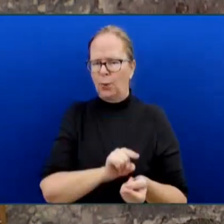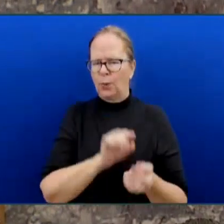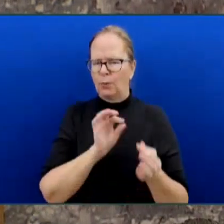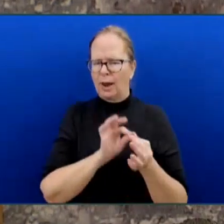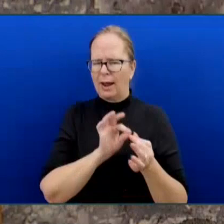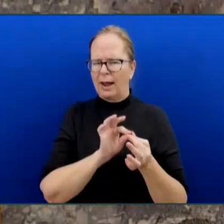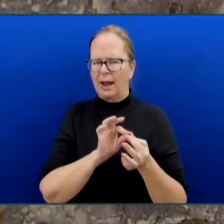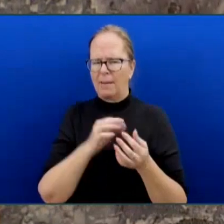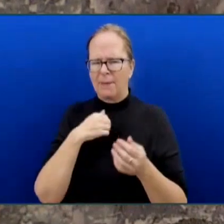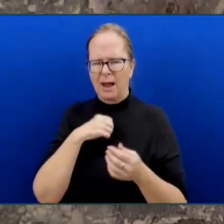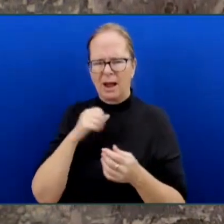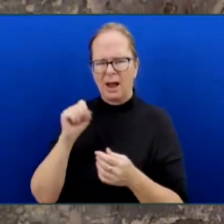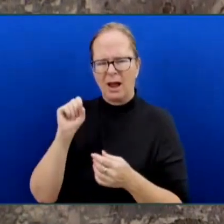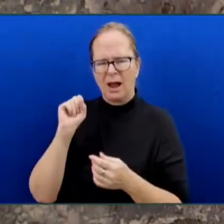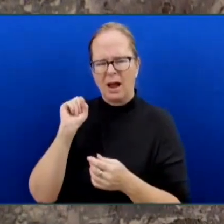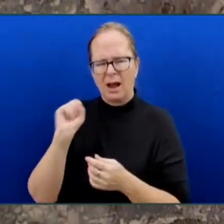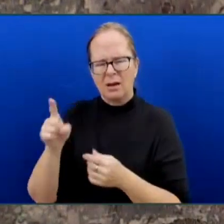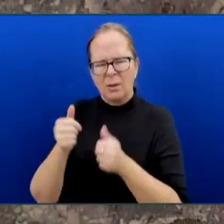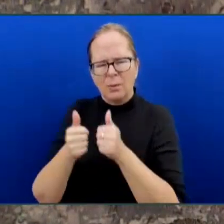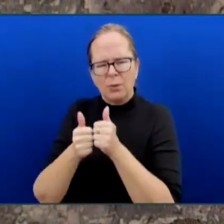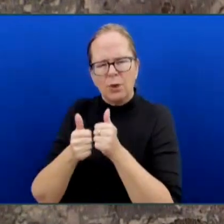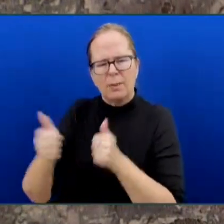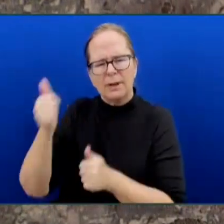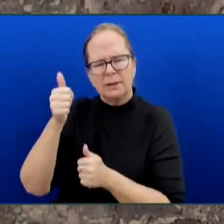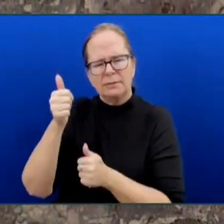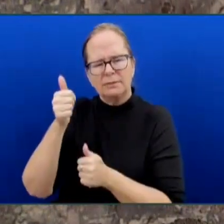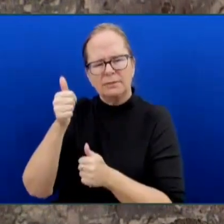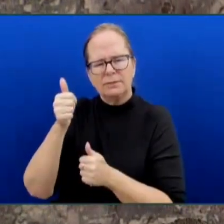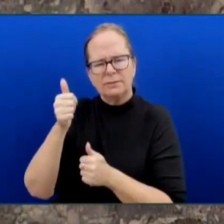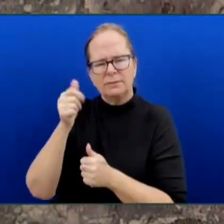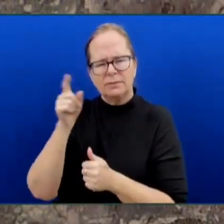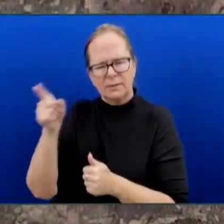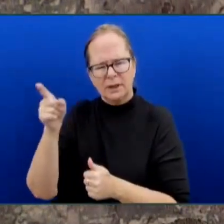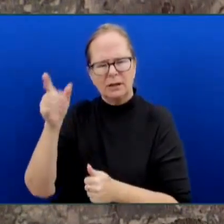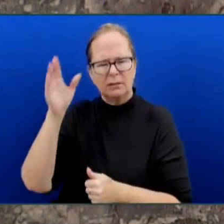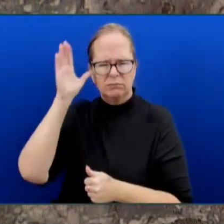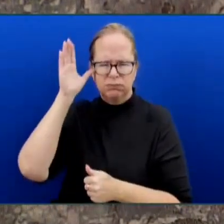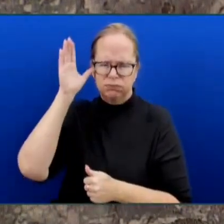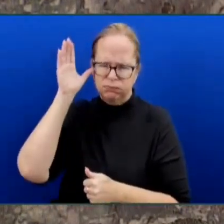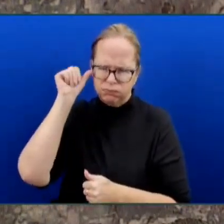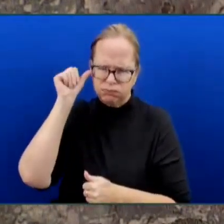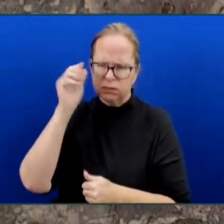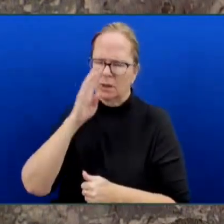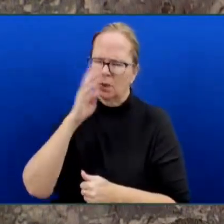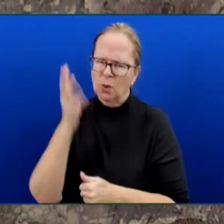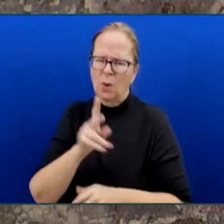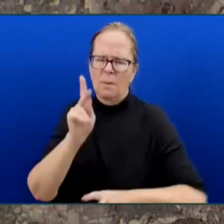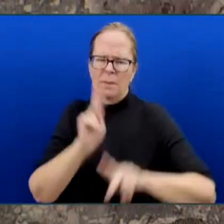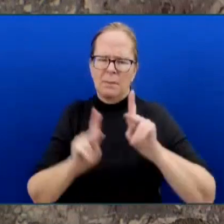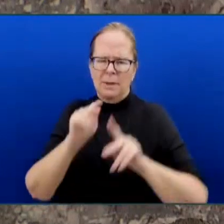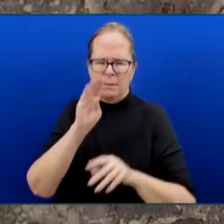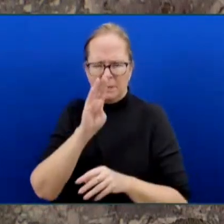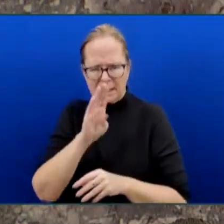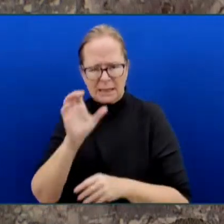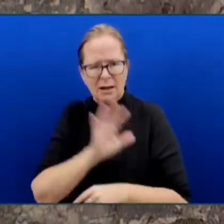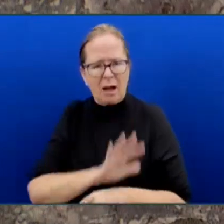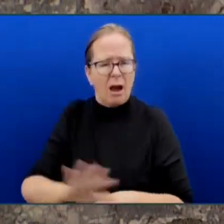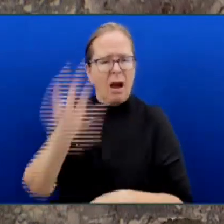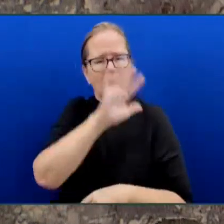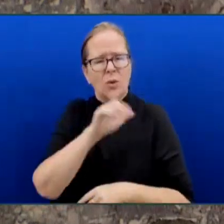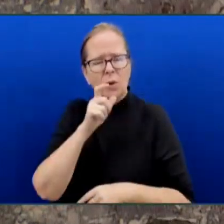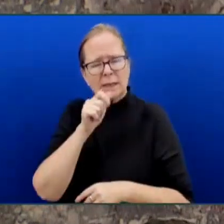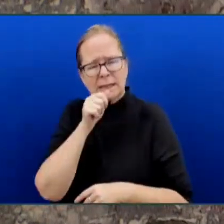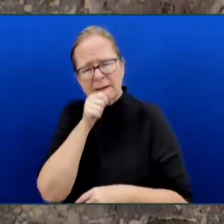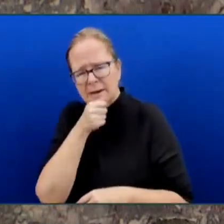the Premier stubbornly ignore the plight of British Columbians who are struggling each and every day in the most unaffordable